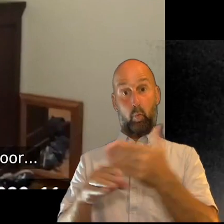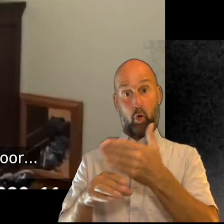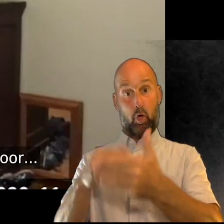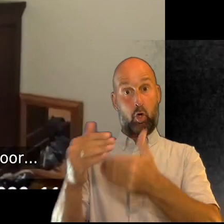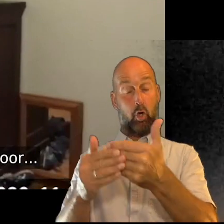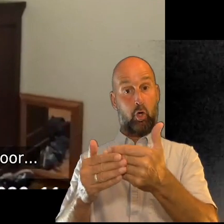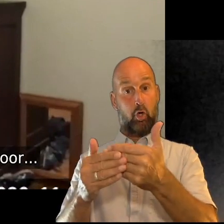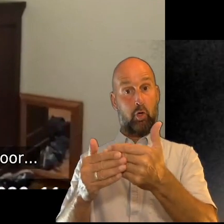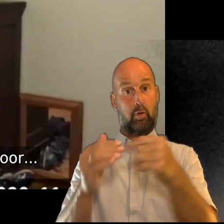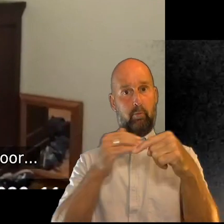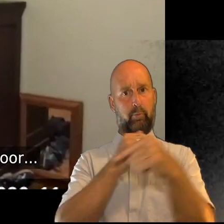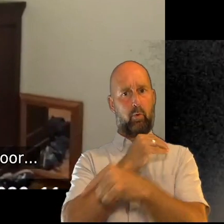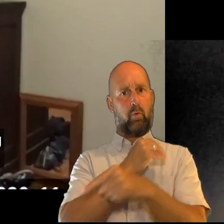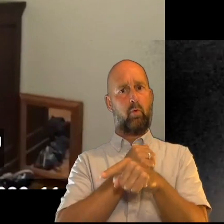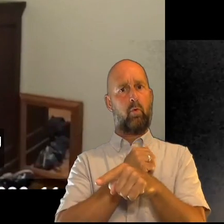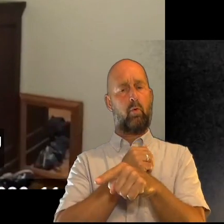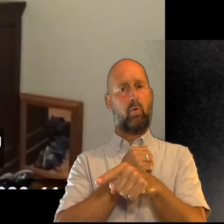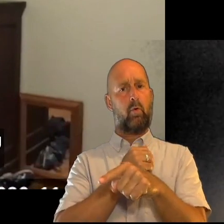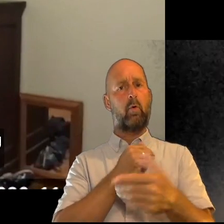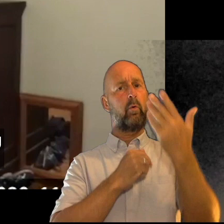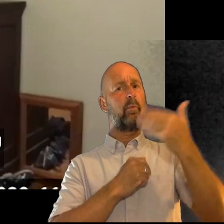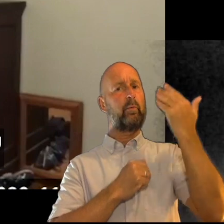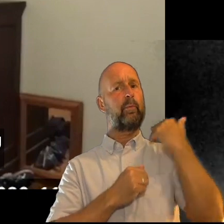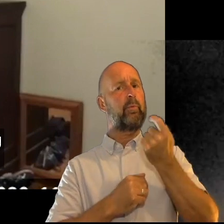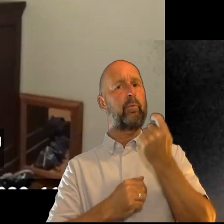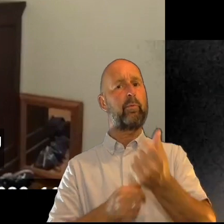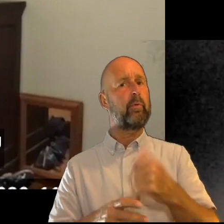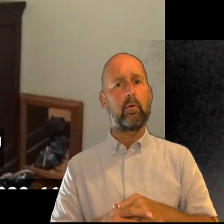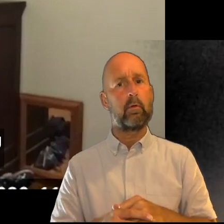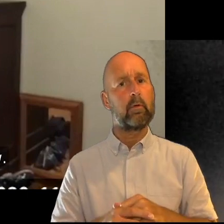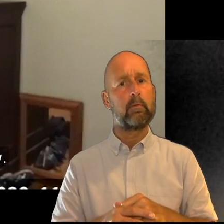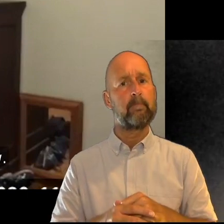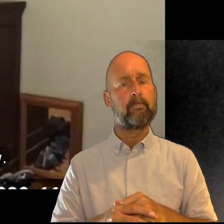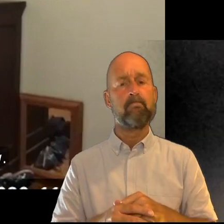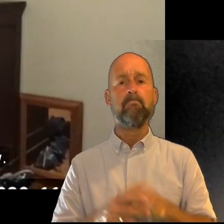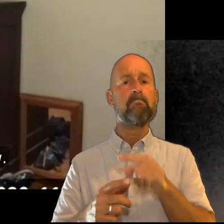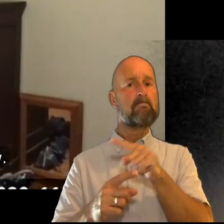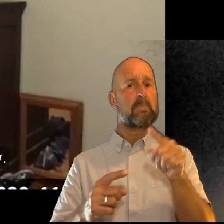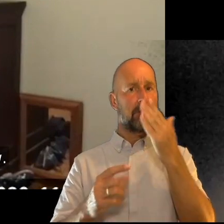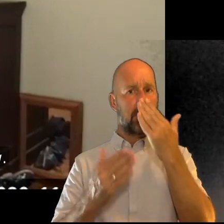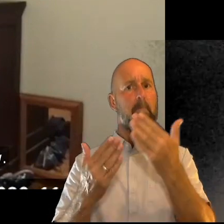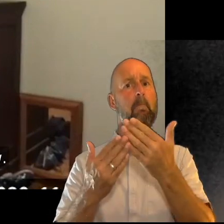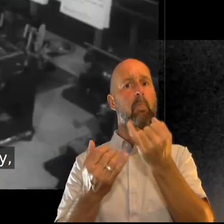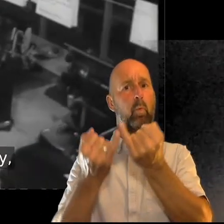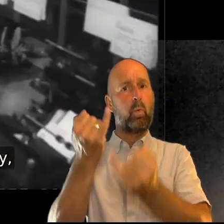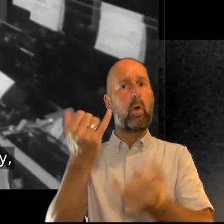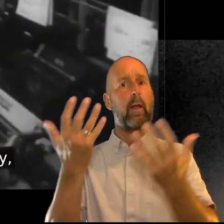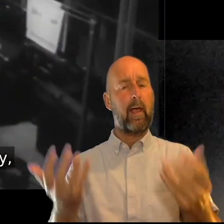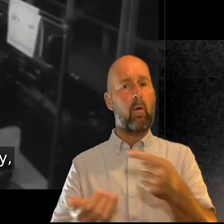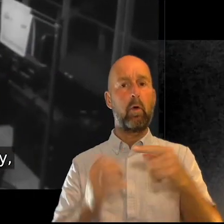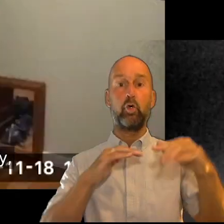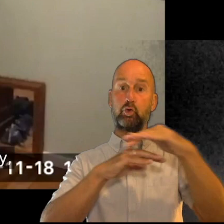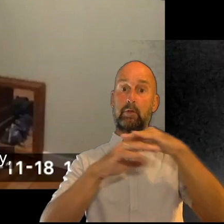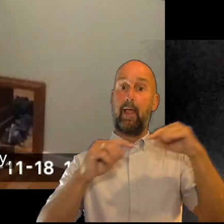in work but actually quite poor, which wasn't really something that used to be the case, and that's more prevalent now. And I think maybe